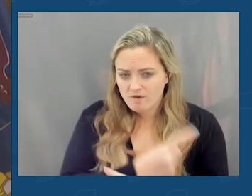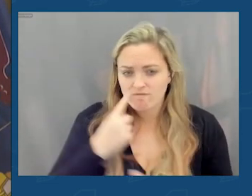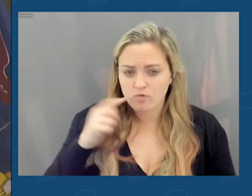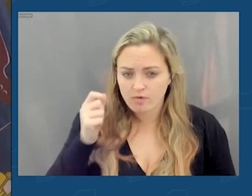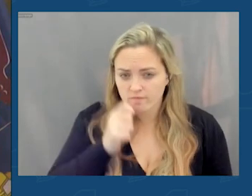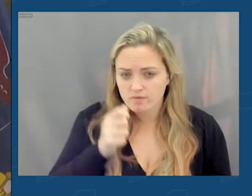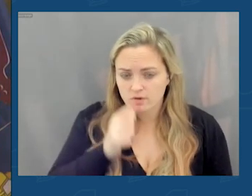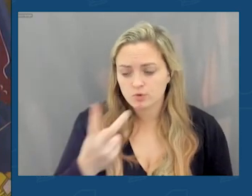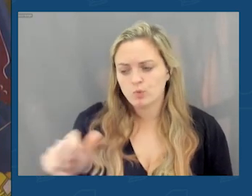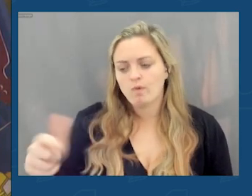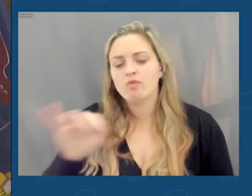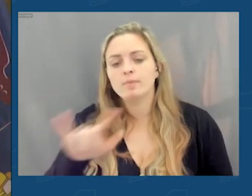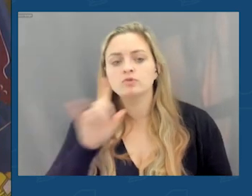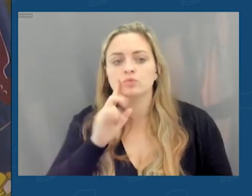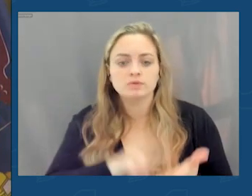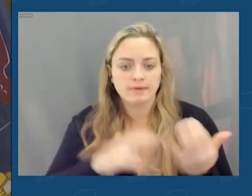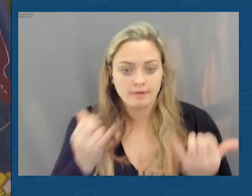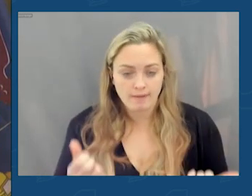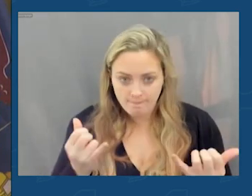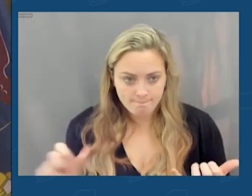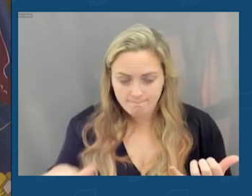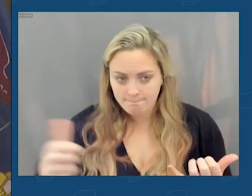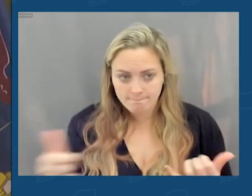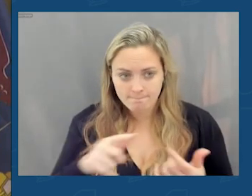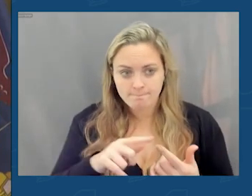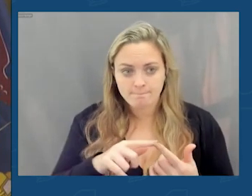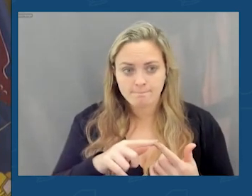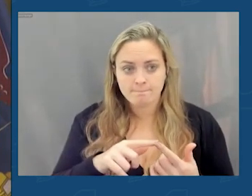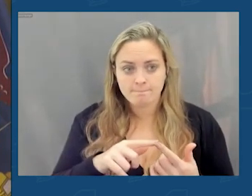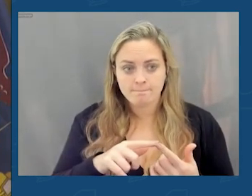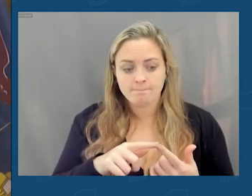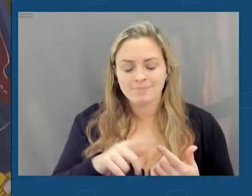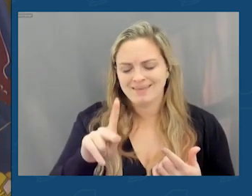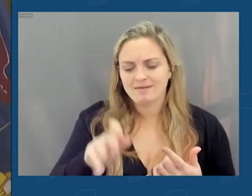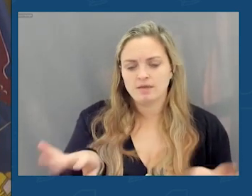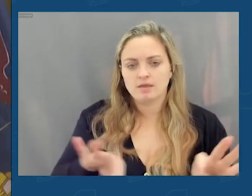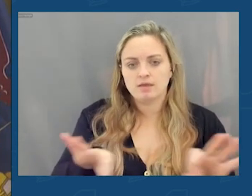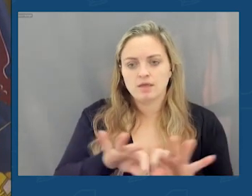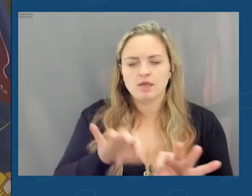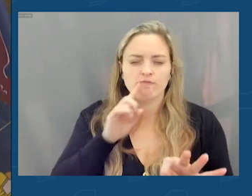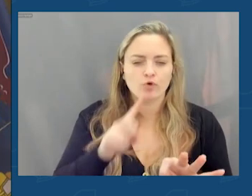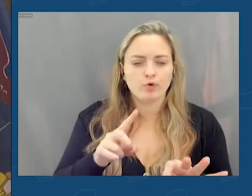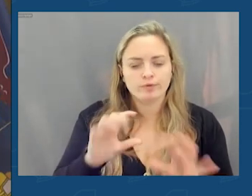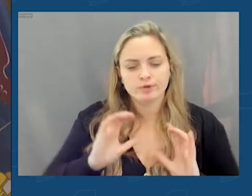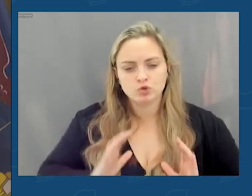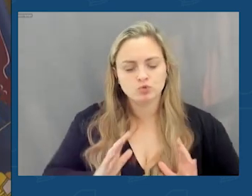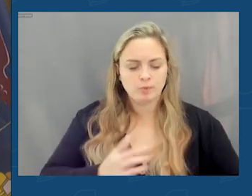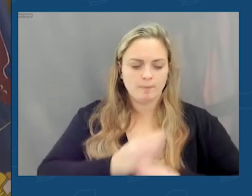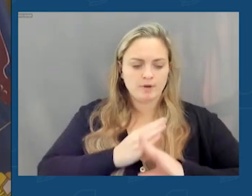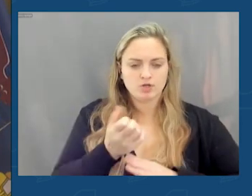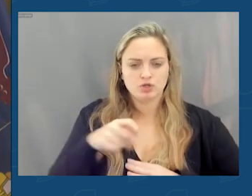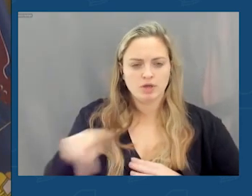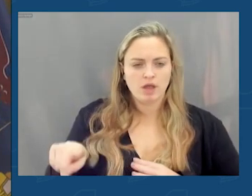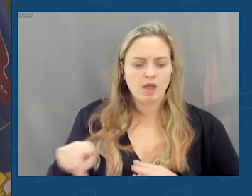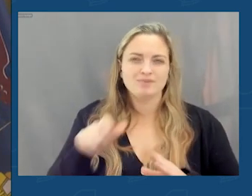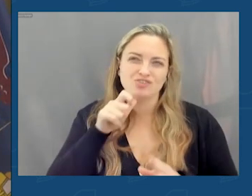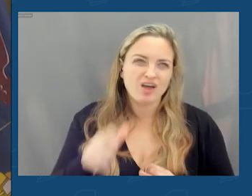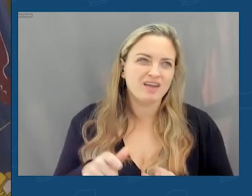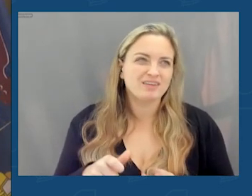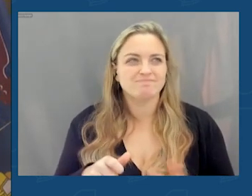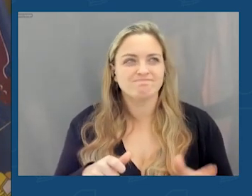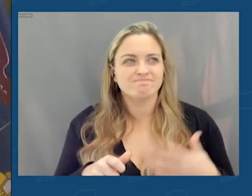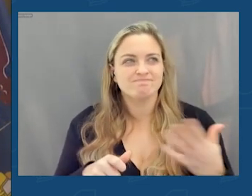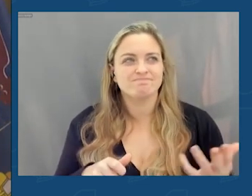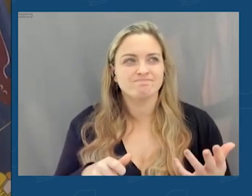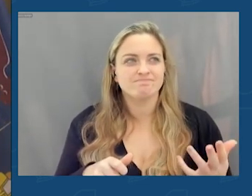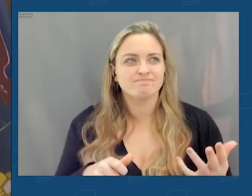other bills I'll be signing today plug in key consumer protection gaps. They're not as egregious